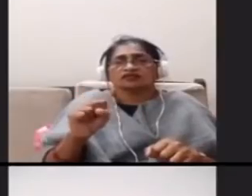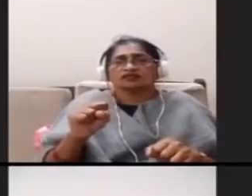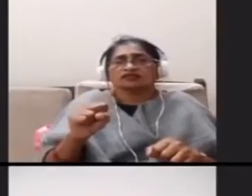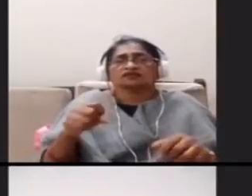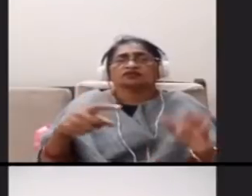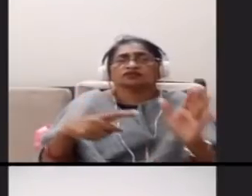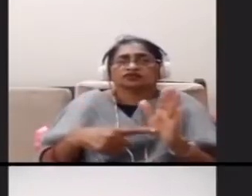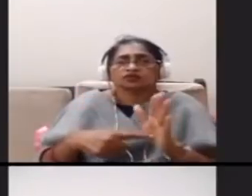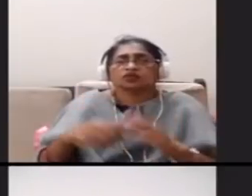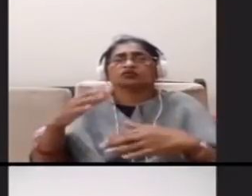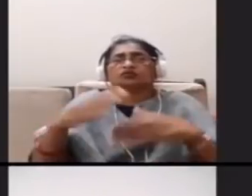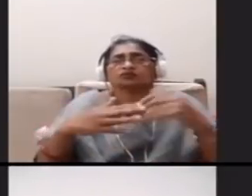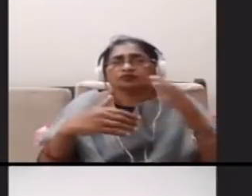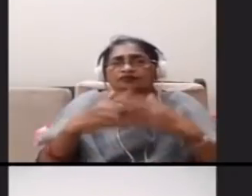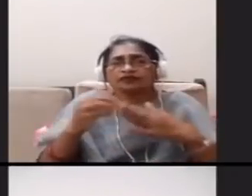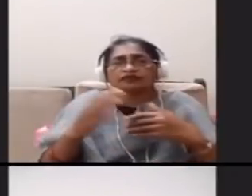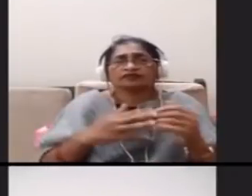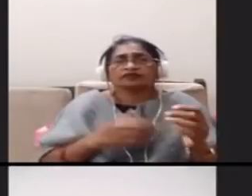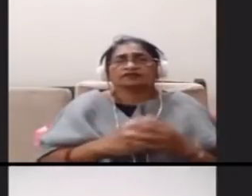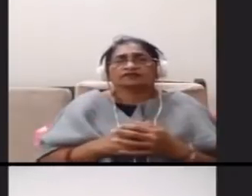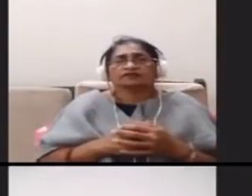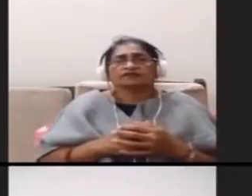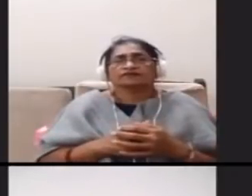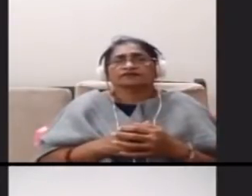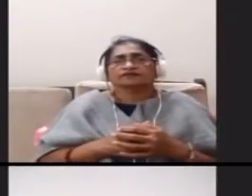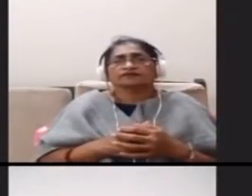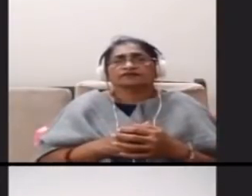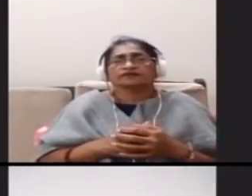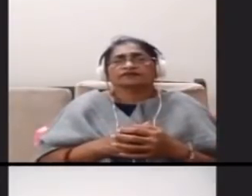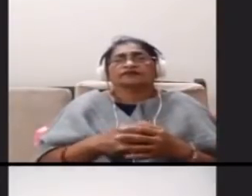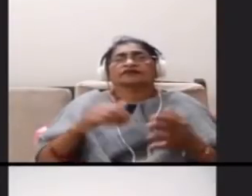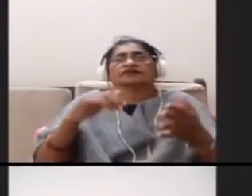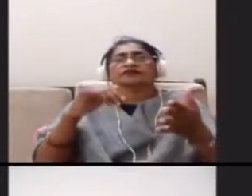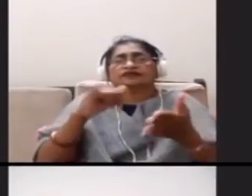those notions, those nuances, that consensus of